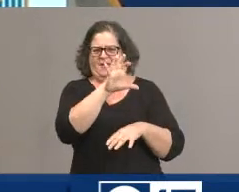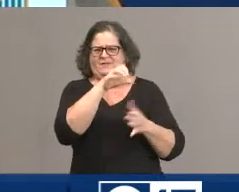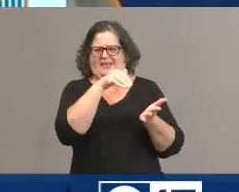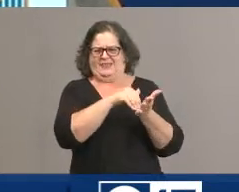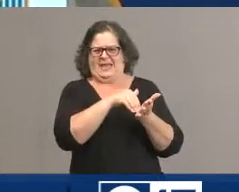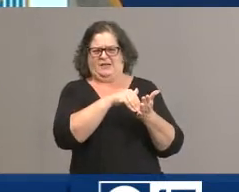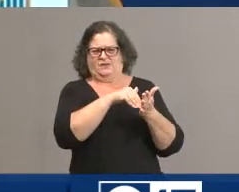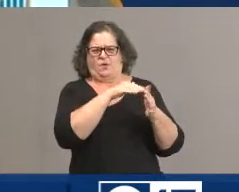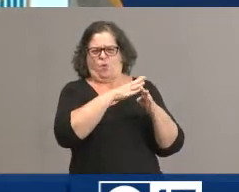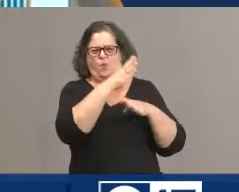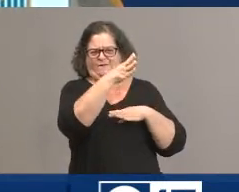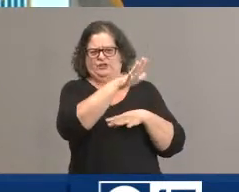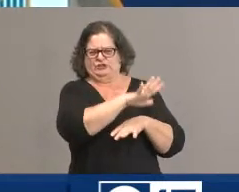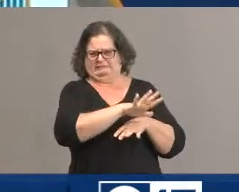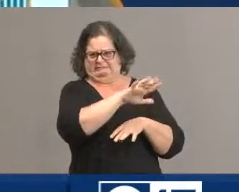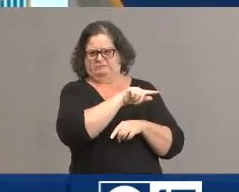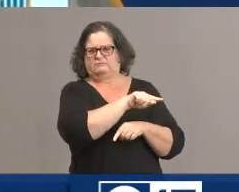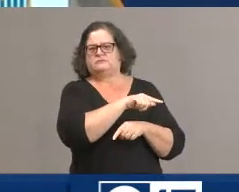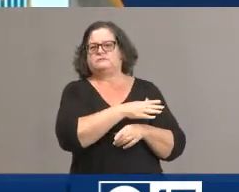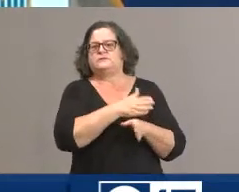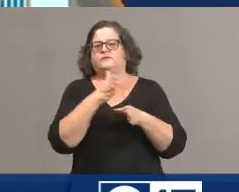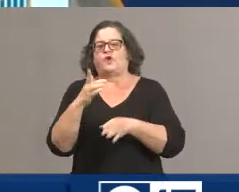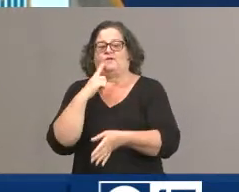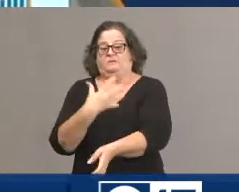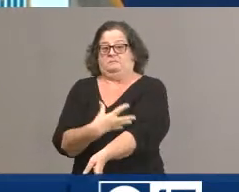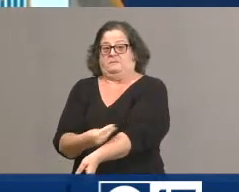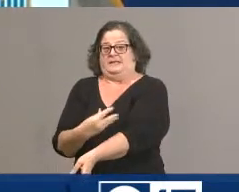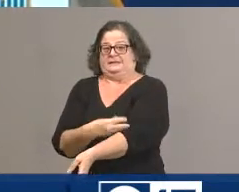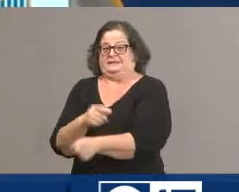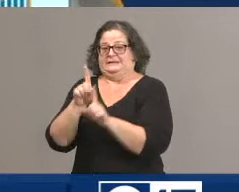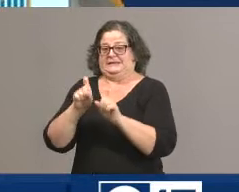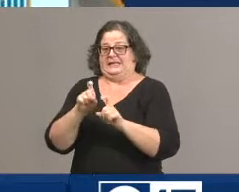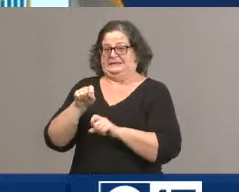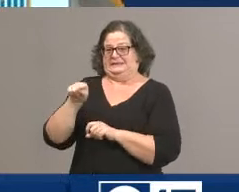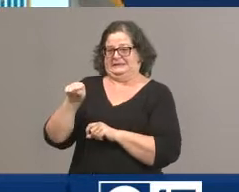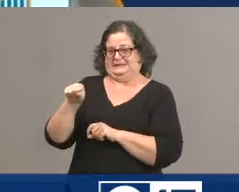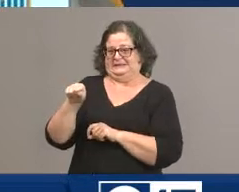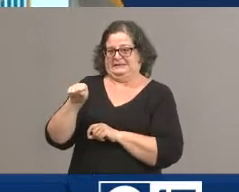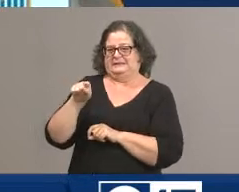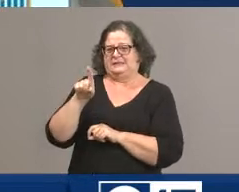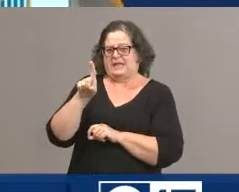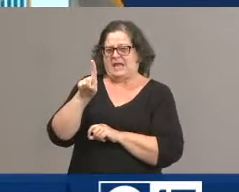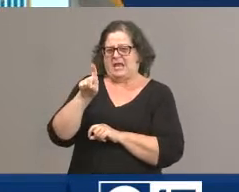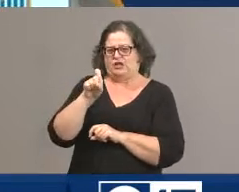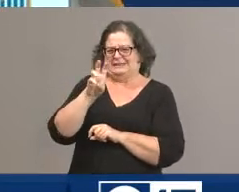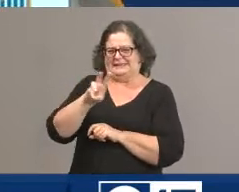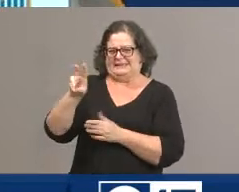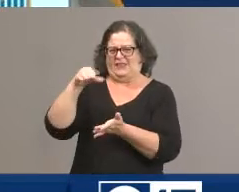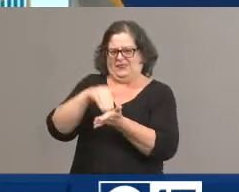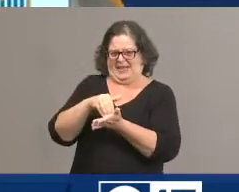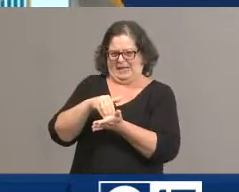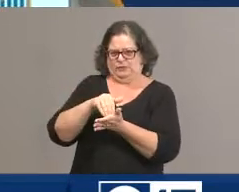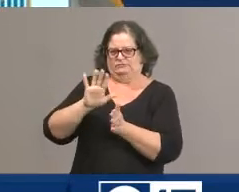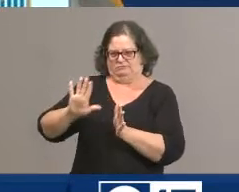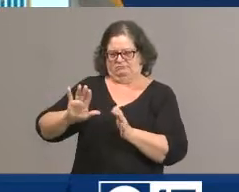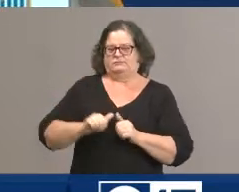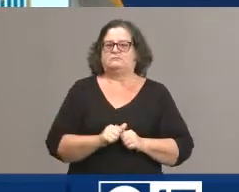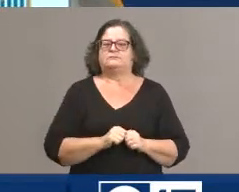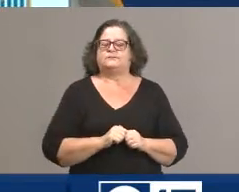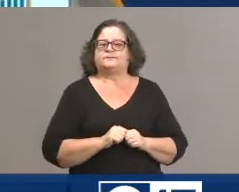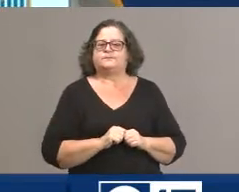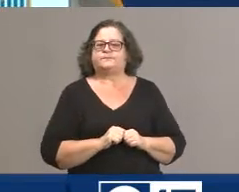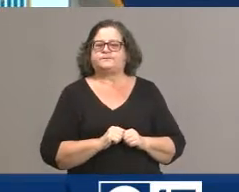166,000 on serology or the antibody test. We'll continue to focus on testing